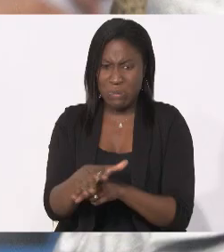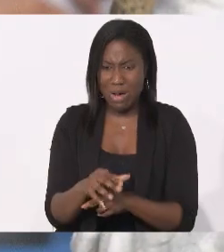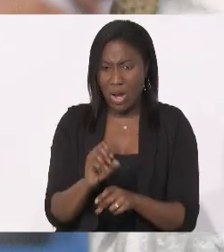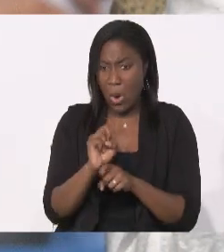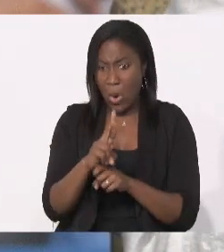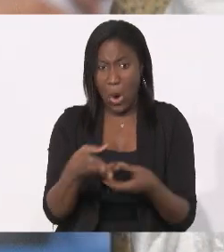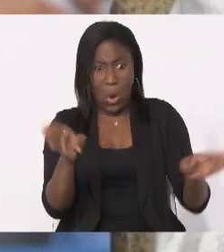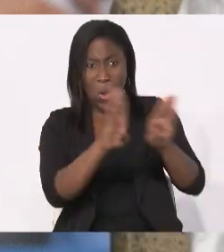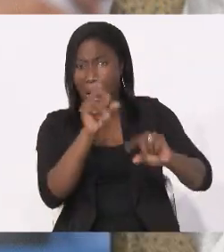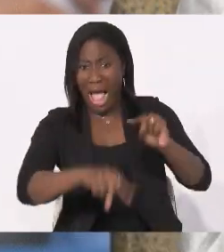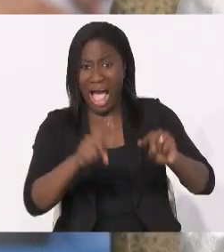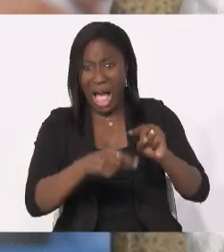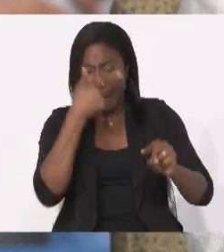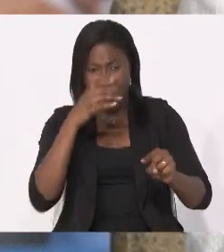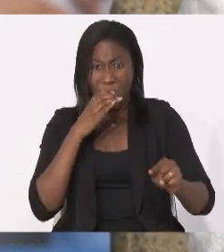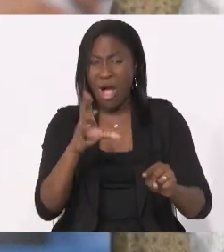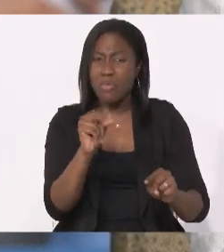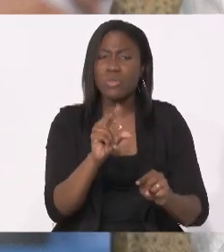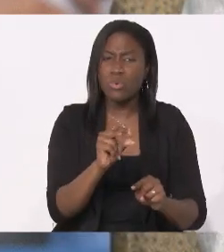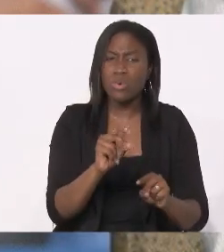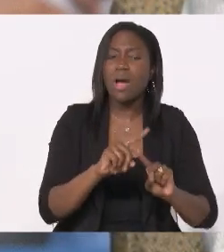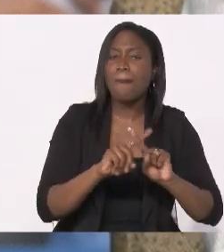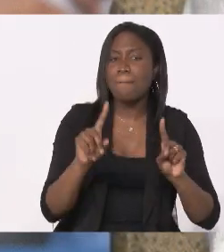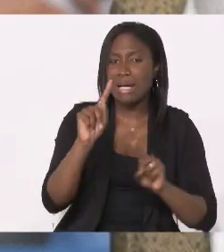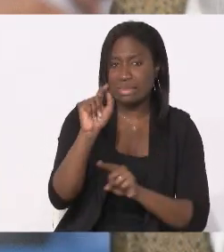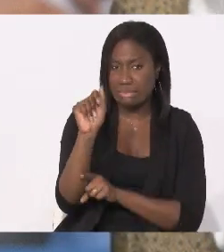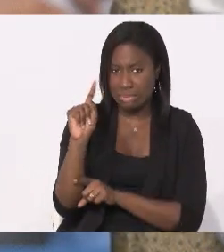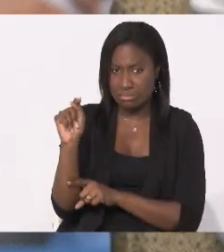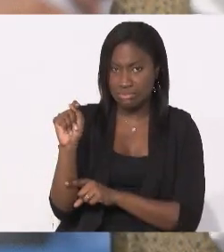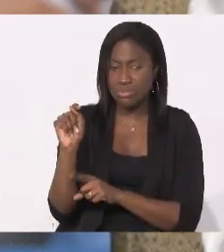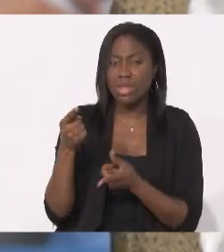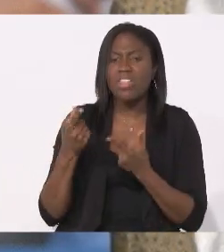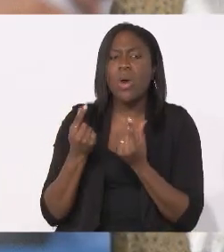breaches, but the way TATT would handle something, you know,